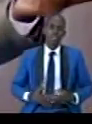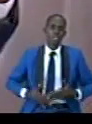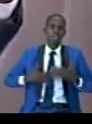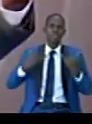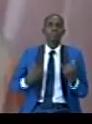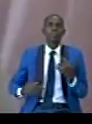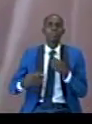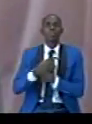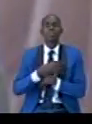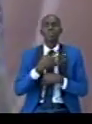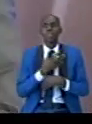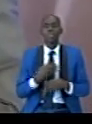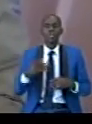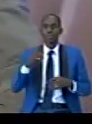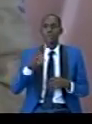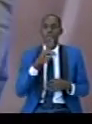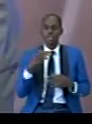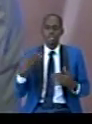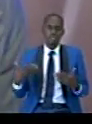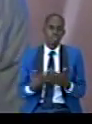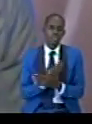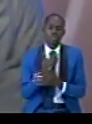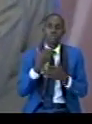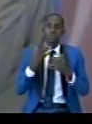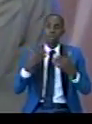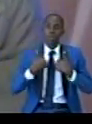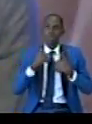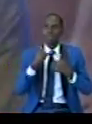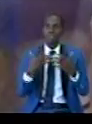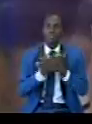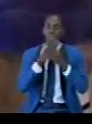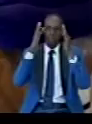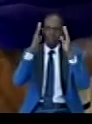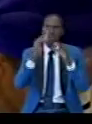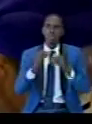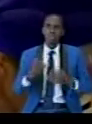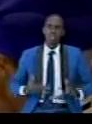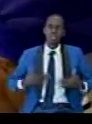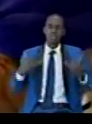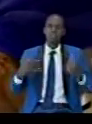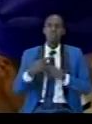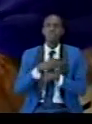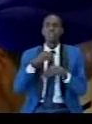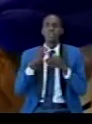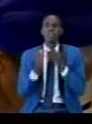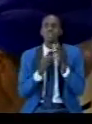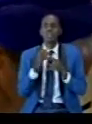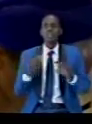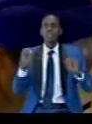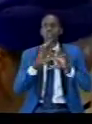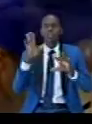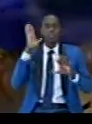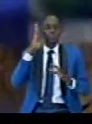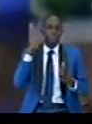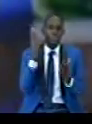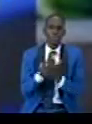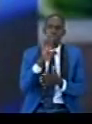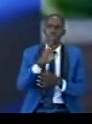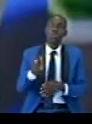new focus in your life today. Nothing will stop your onward